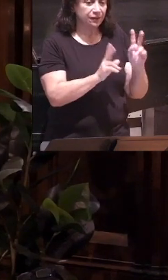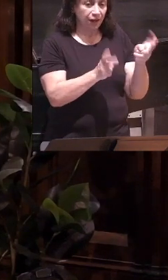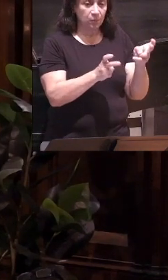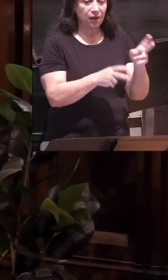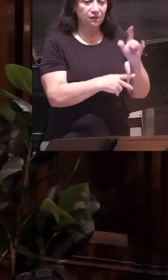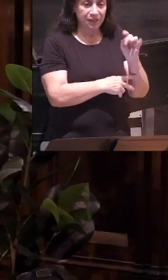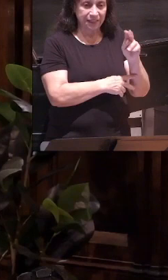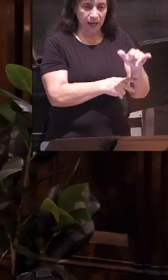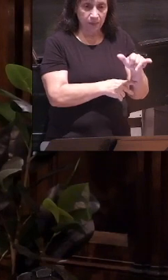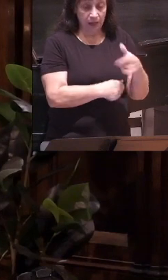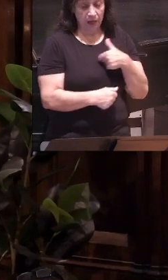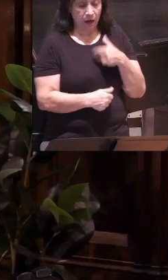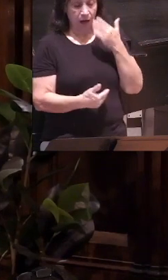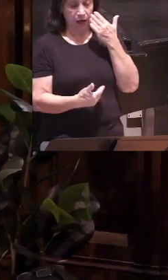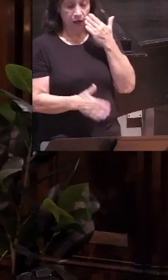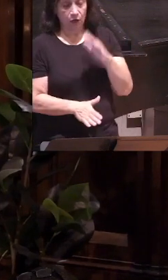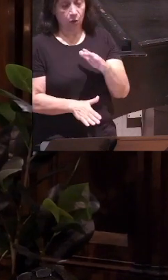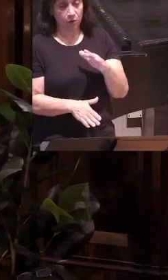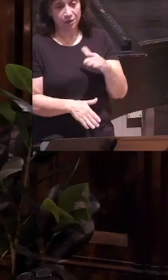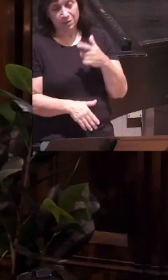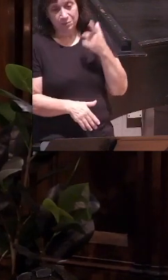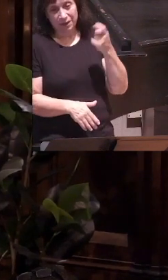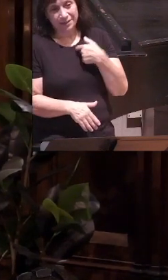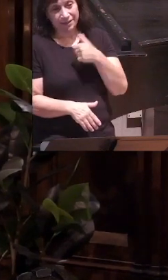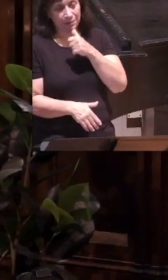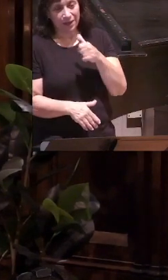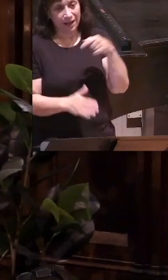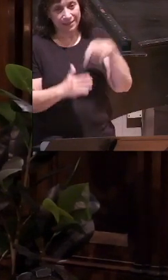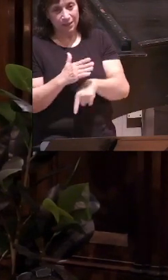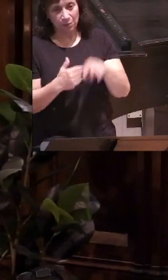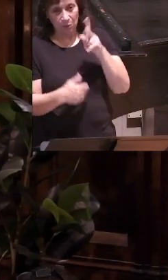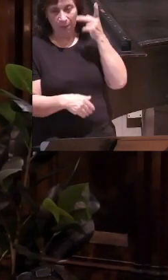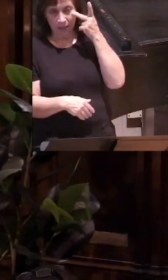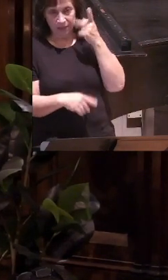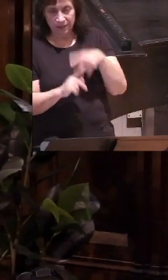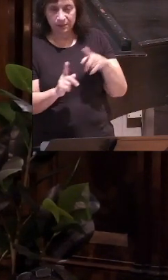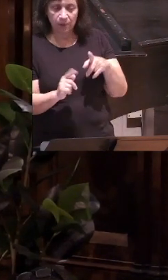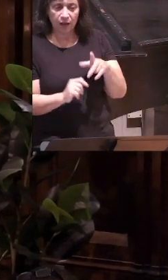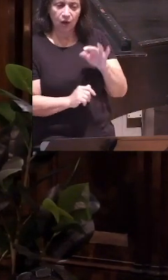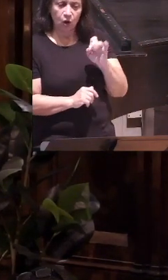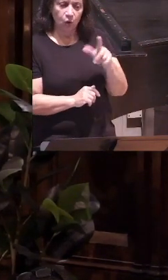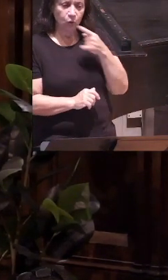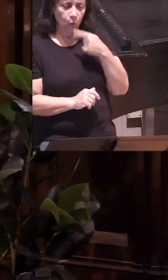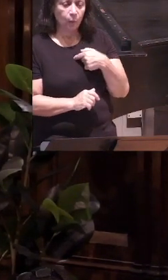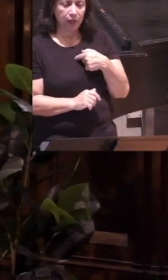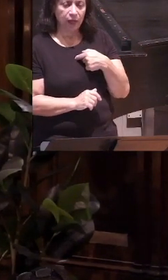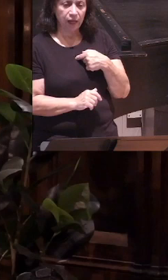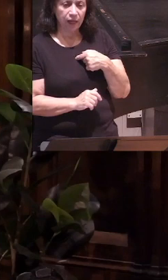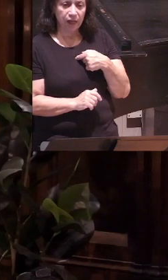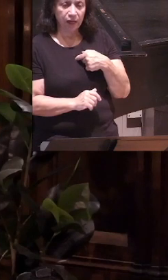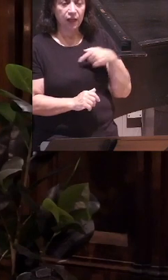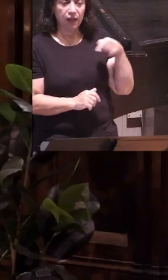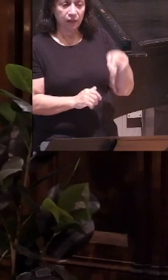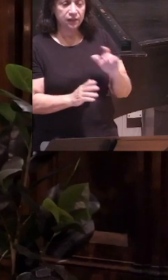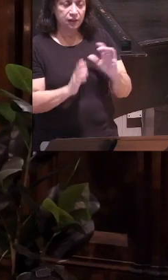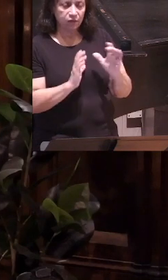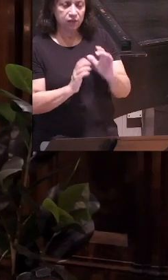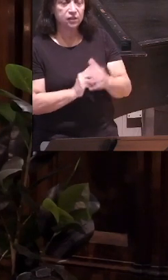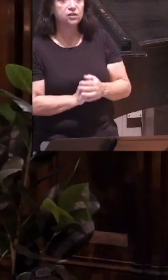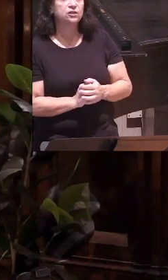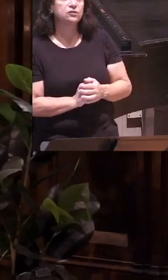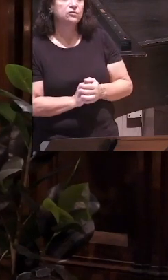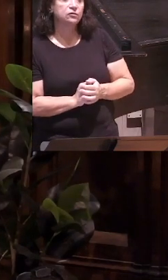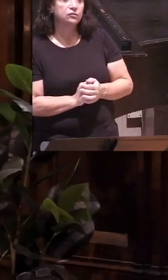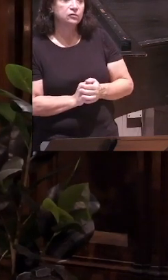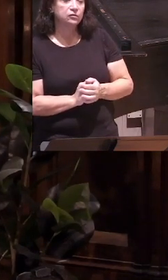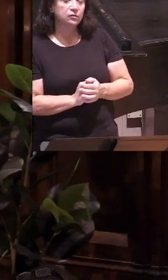And I didn't know this because, you know, I'm not too deep into politics, but Earl told me in this conversation